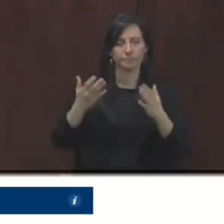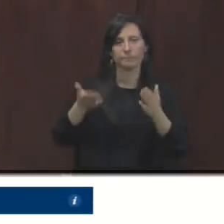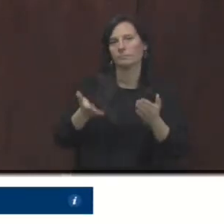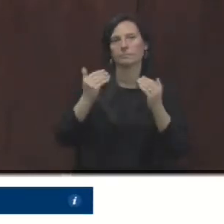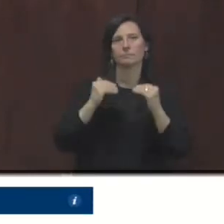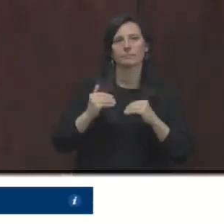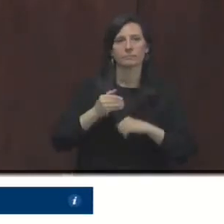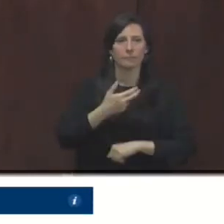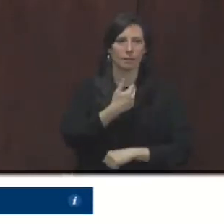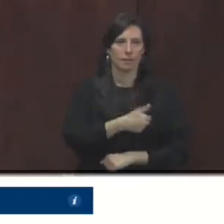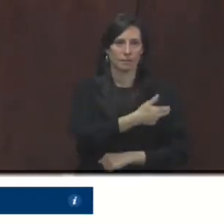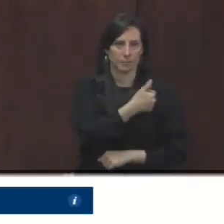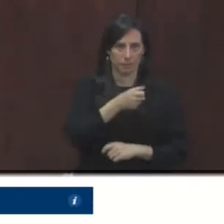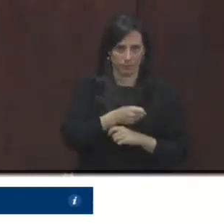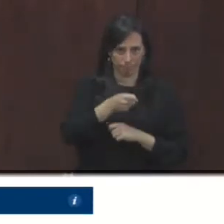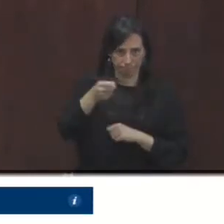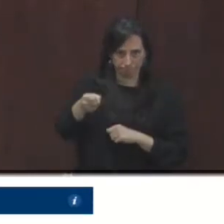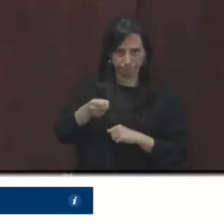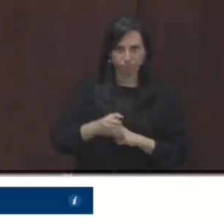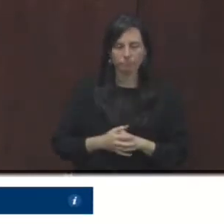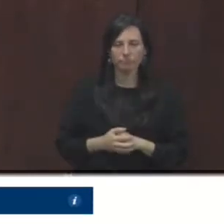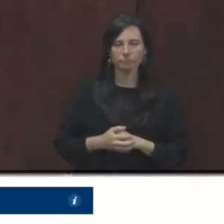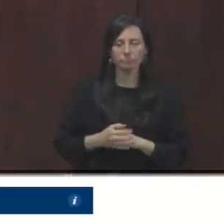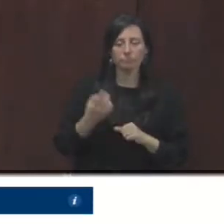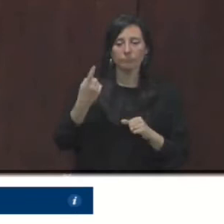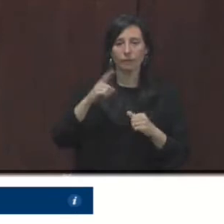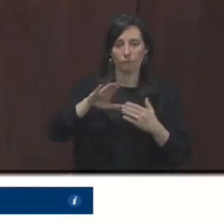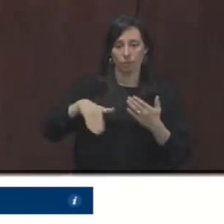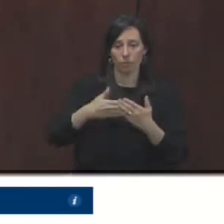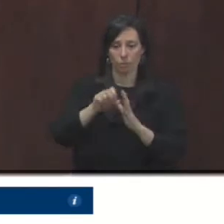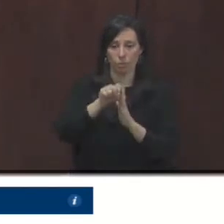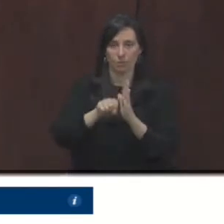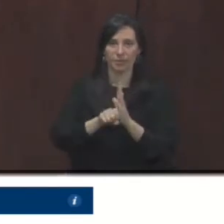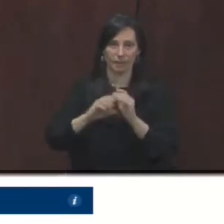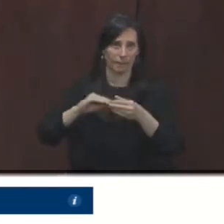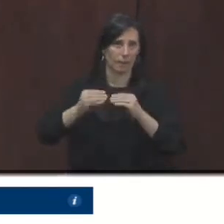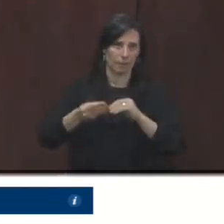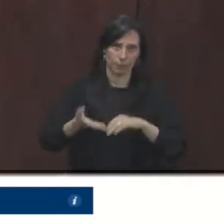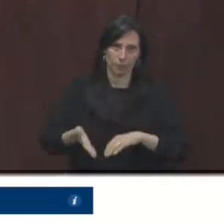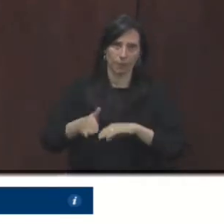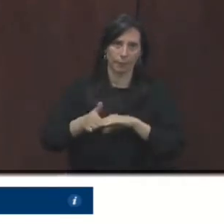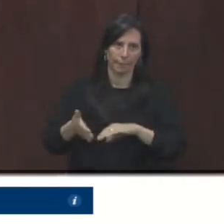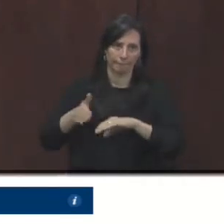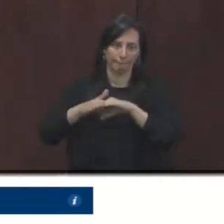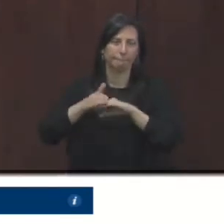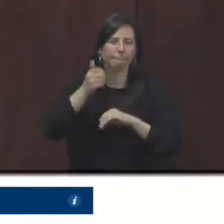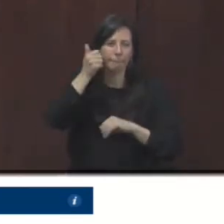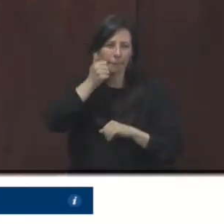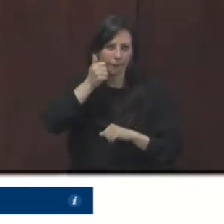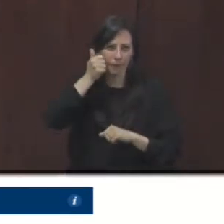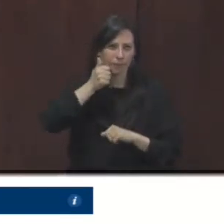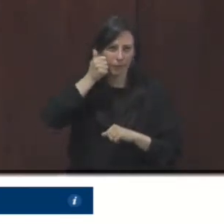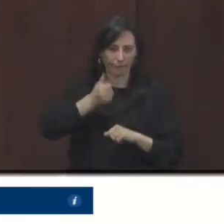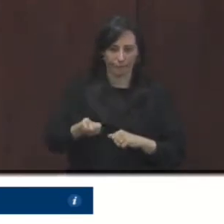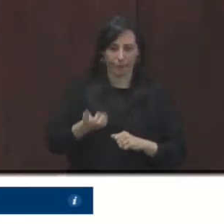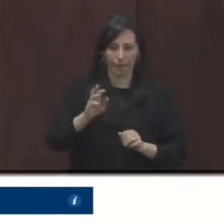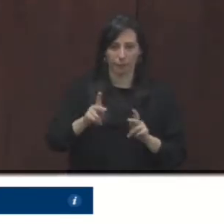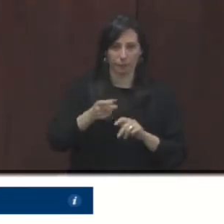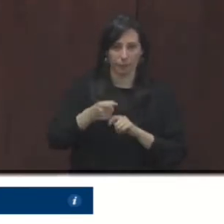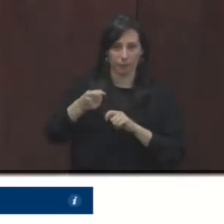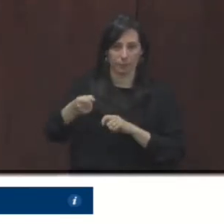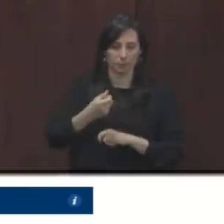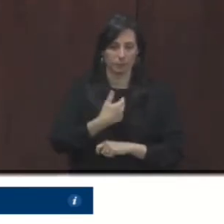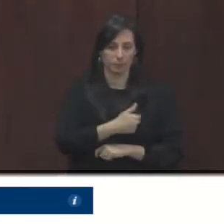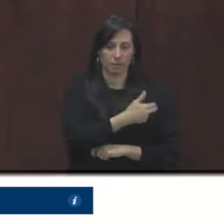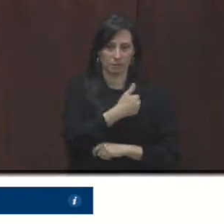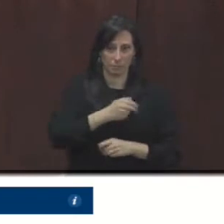Hospitalizations, additionally, the hospitalizations statewide continue to increase. Seen here, the daily number of people currently hospitalized with